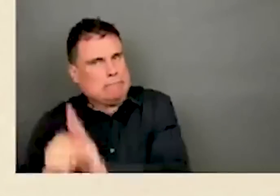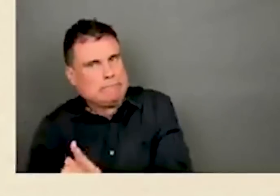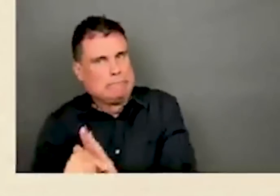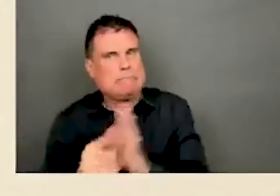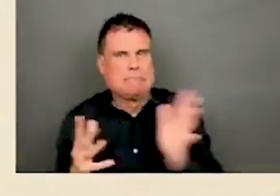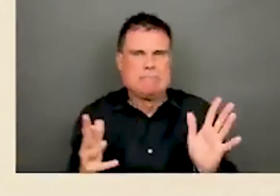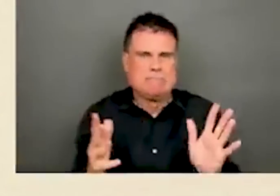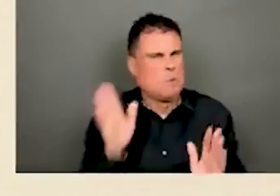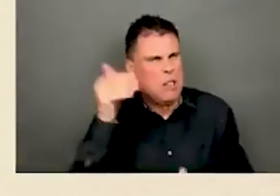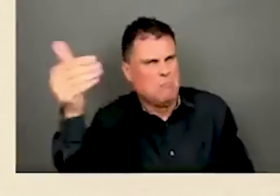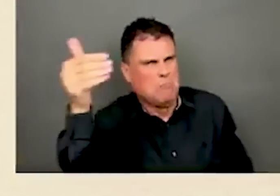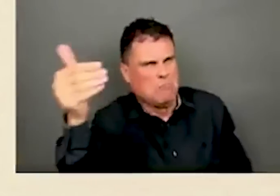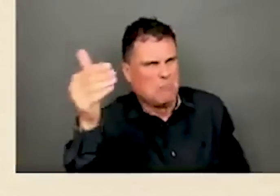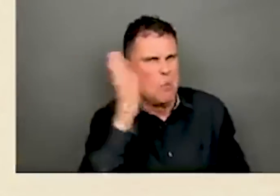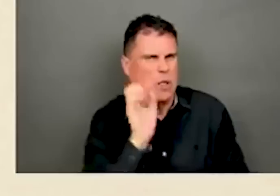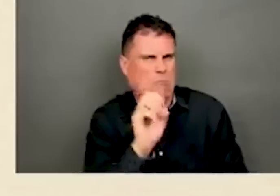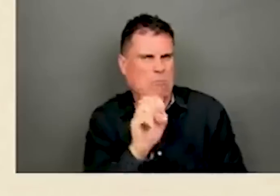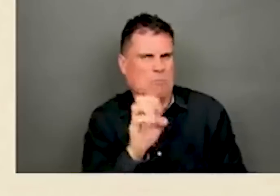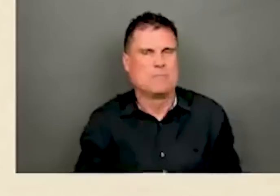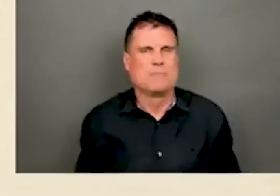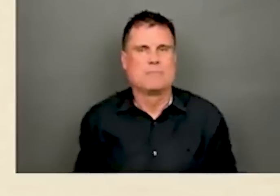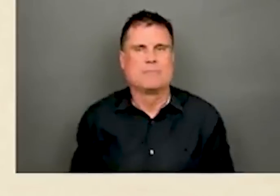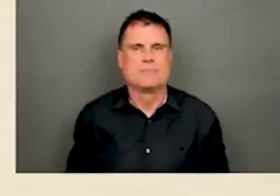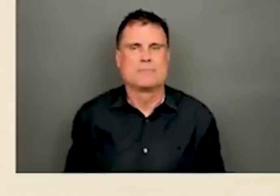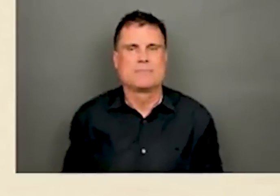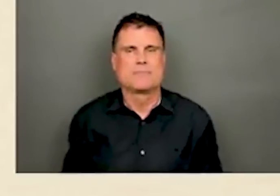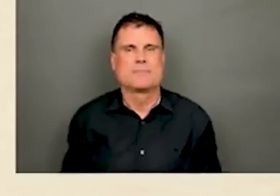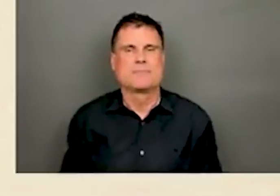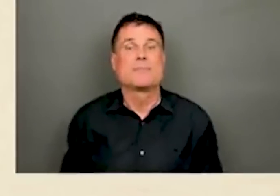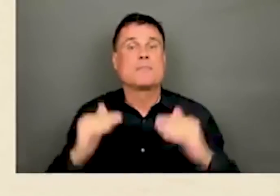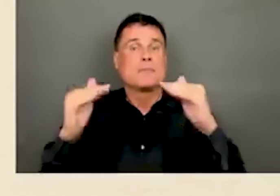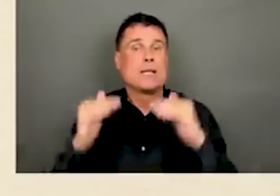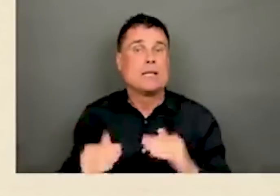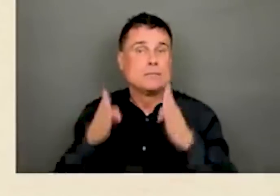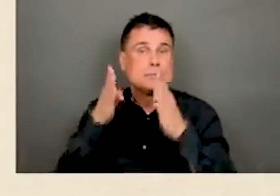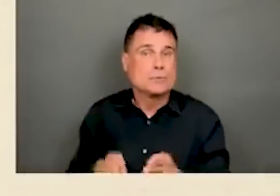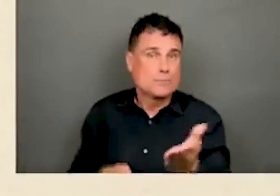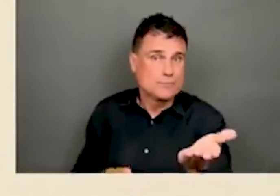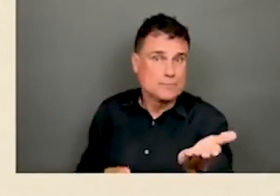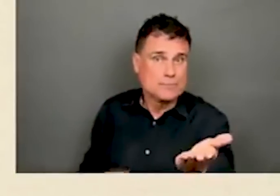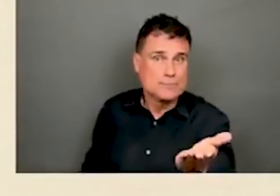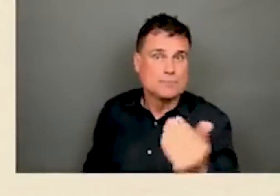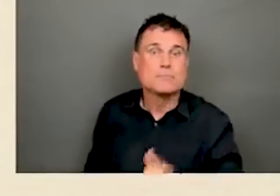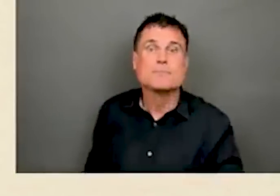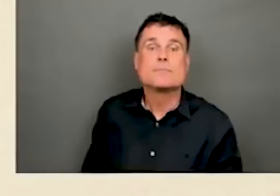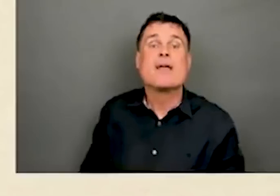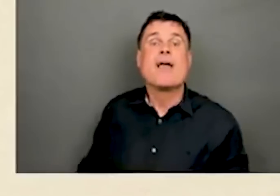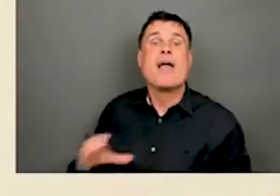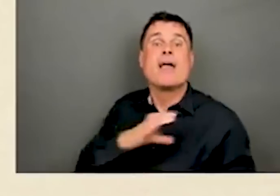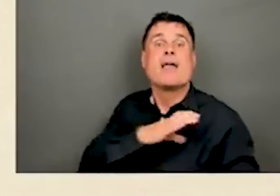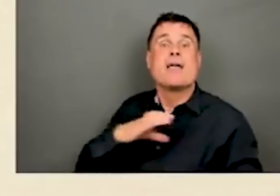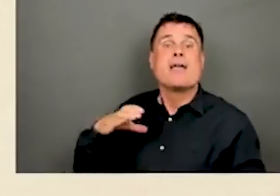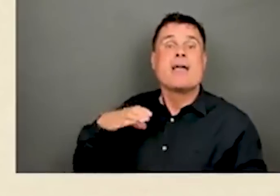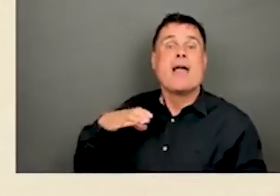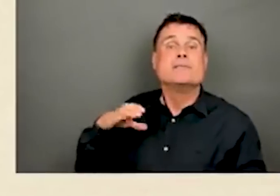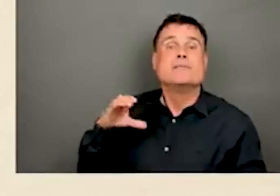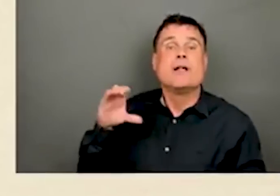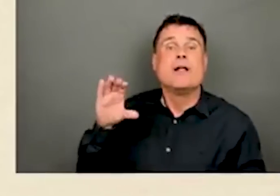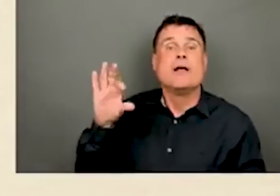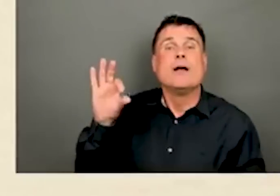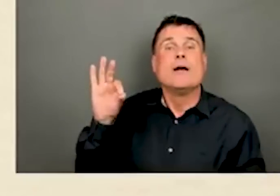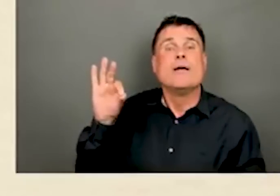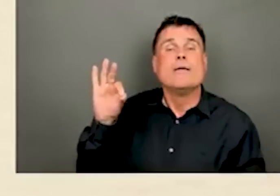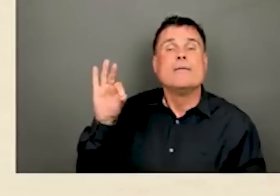Hi, Premier. Just in terms of the timing with the Council of the Federation coming up, you've talked a lot about the need